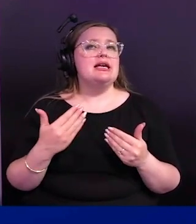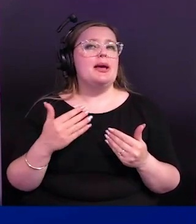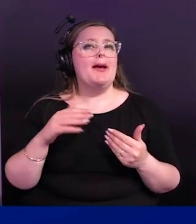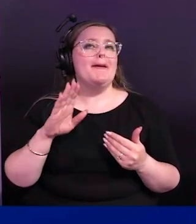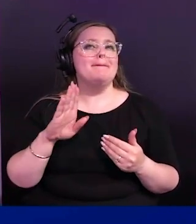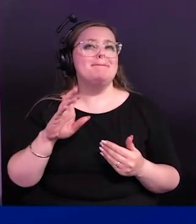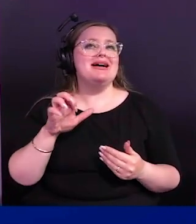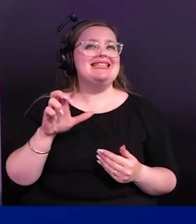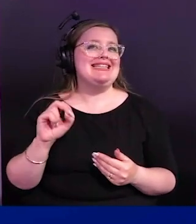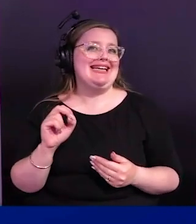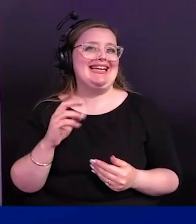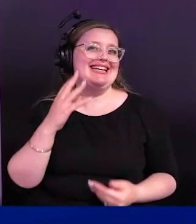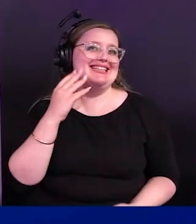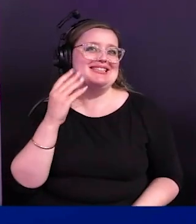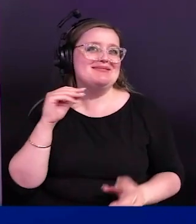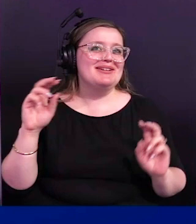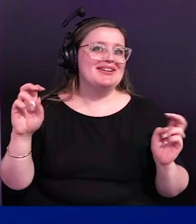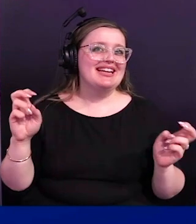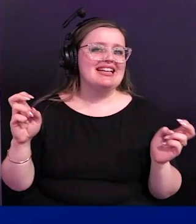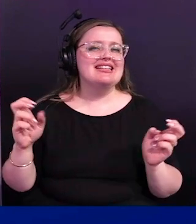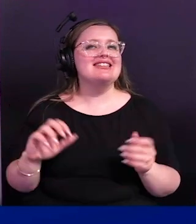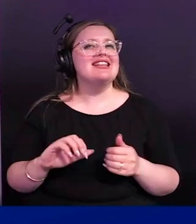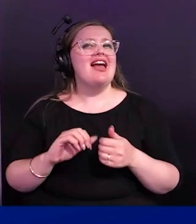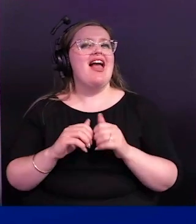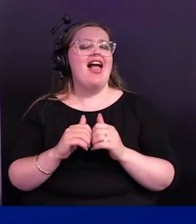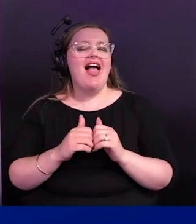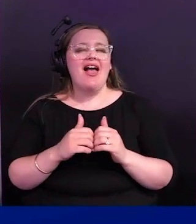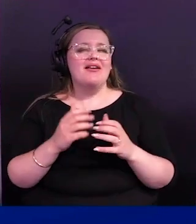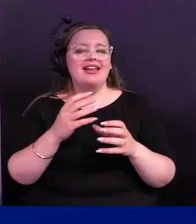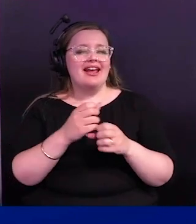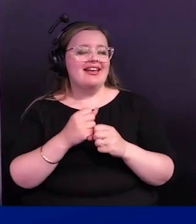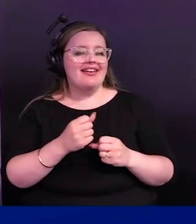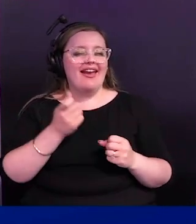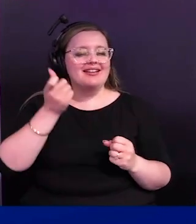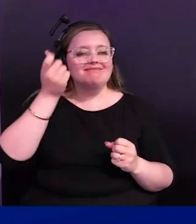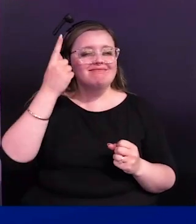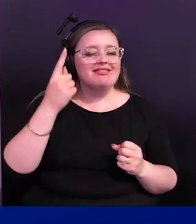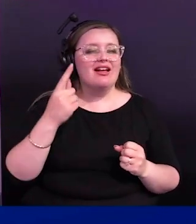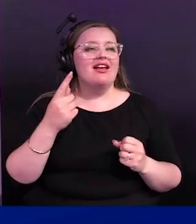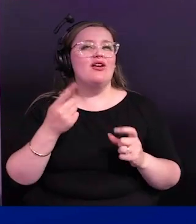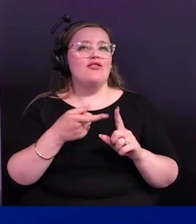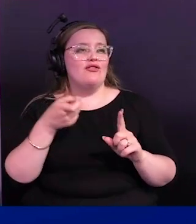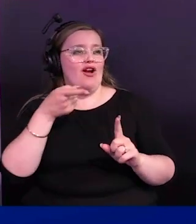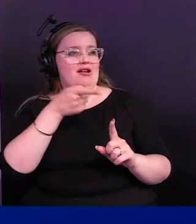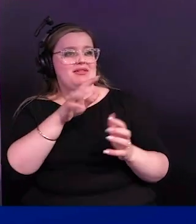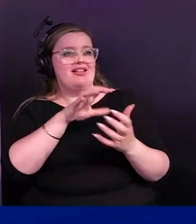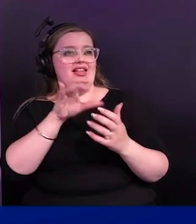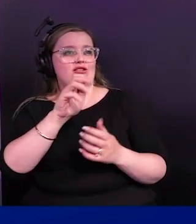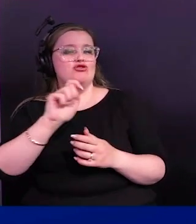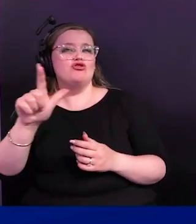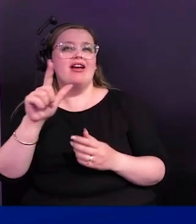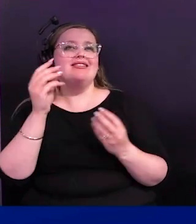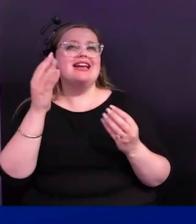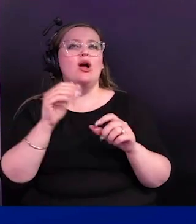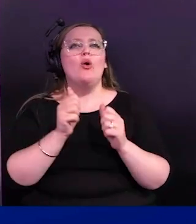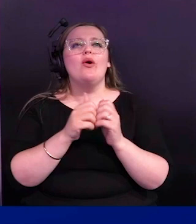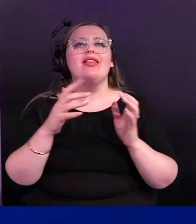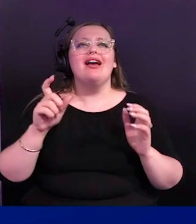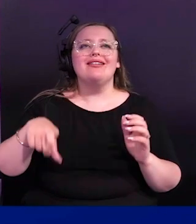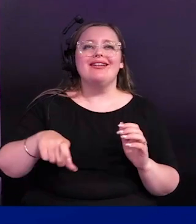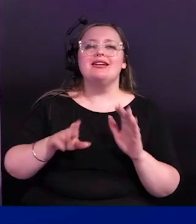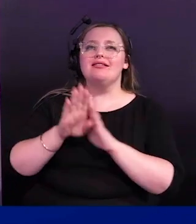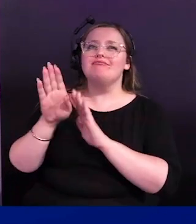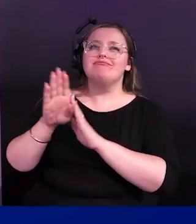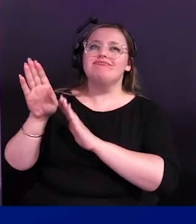can I get analytical insights from my CloudTrail data without the need to build any downstream workflows? Just